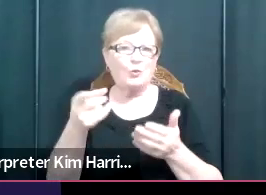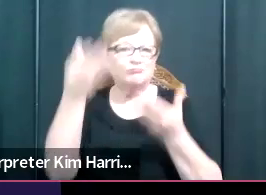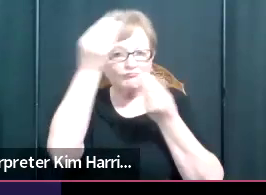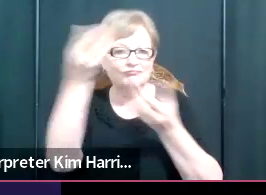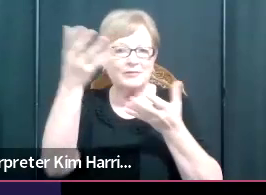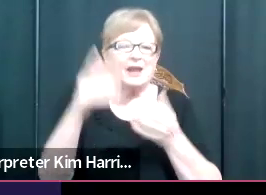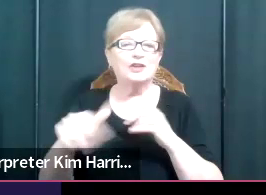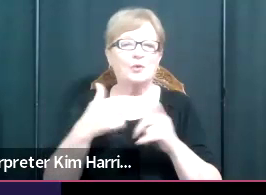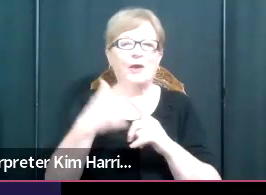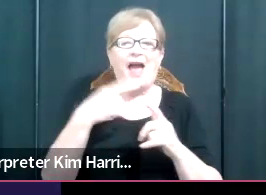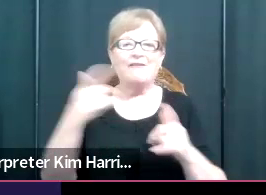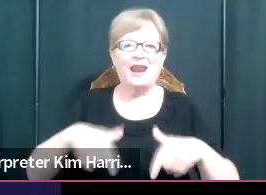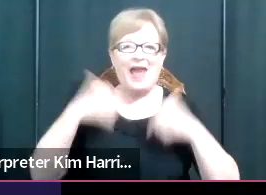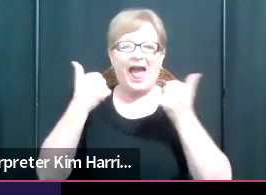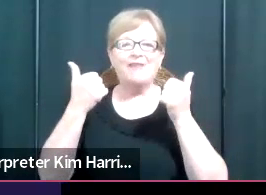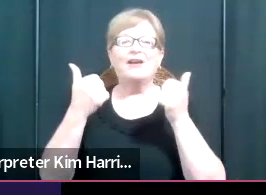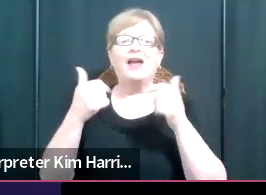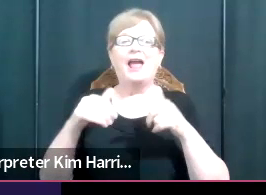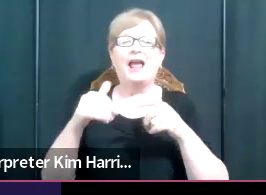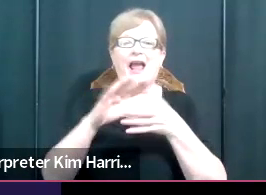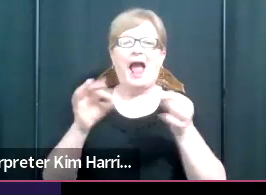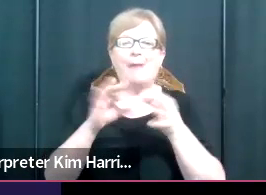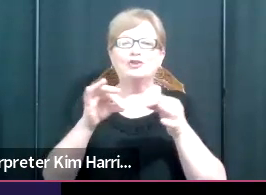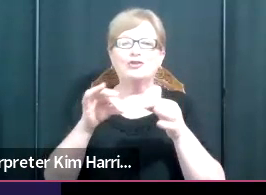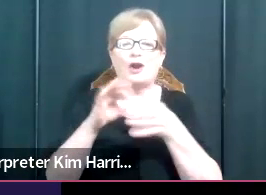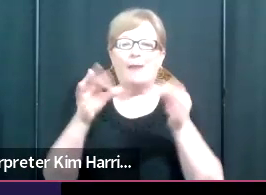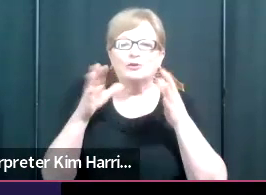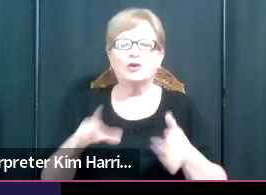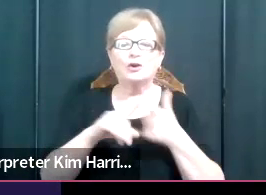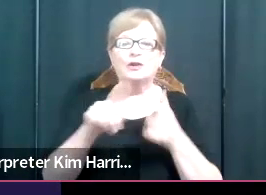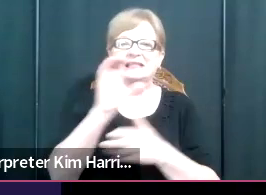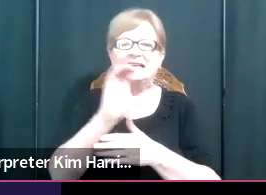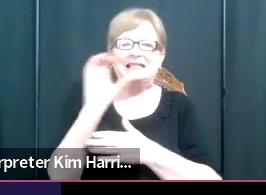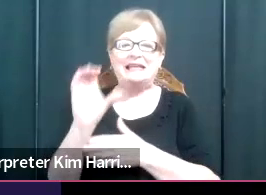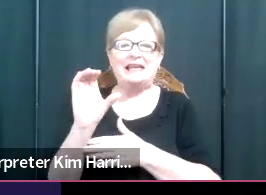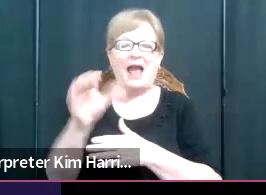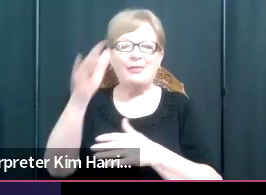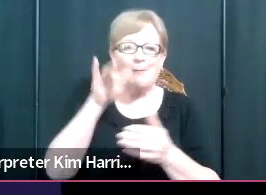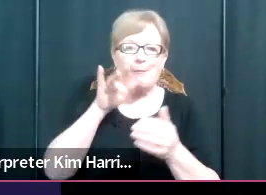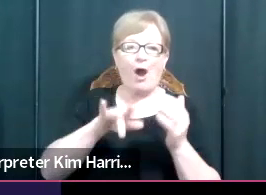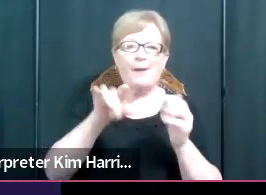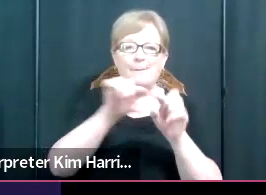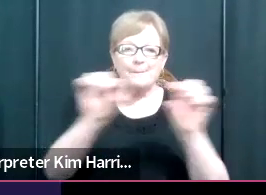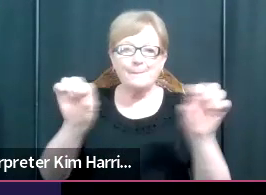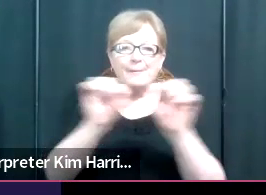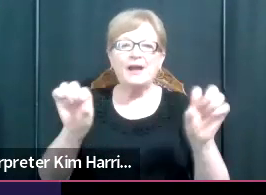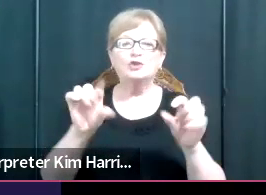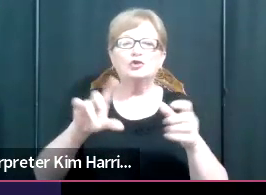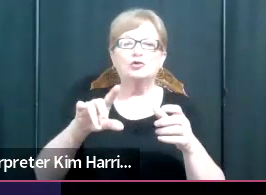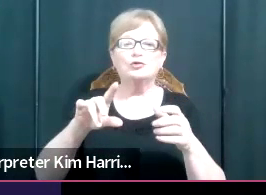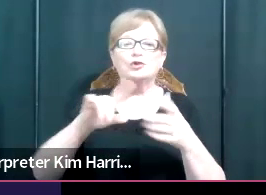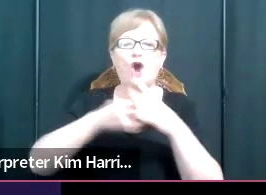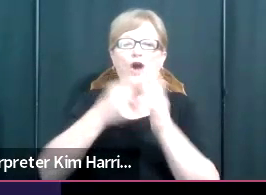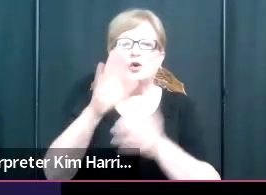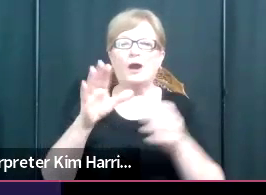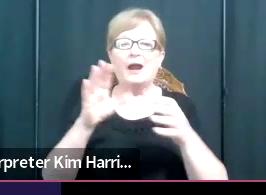live captioner. If you go to the bottom of your menu bar, there should be a CC button you can click on to turn on your captions. And